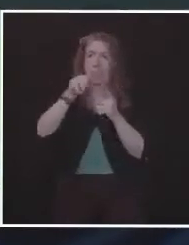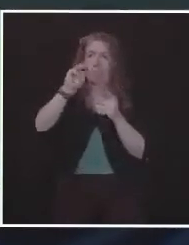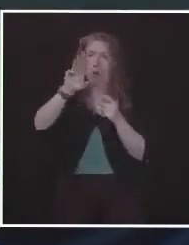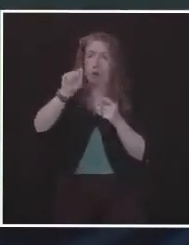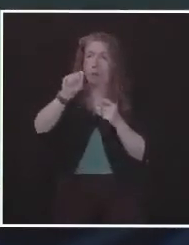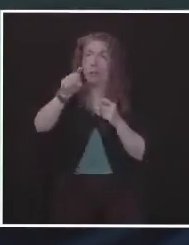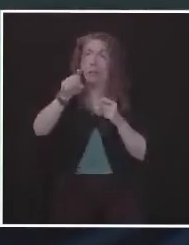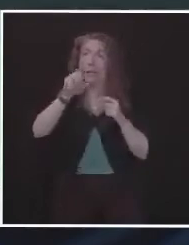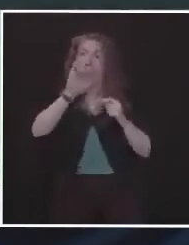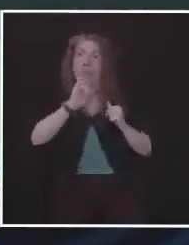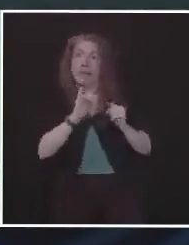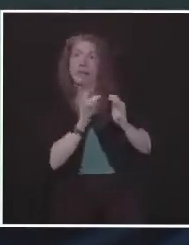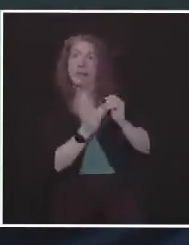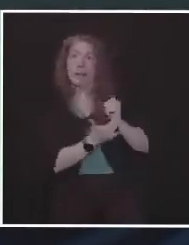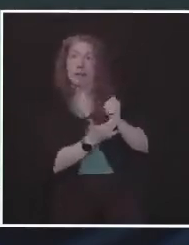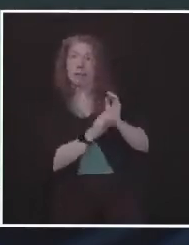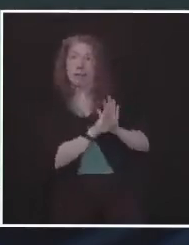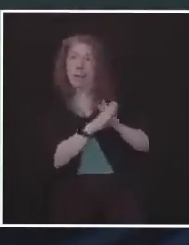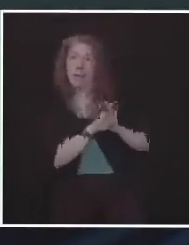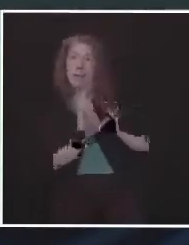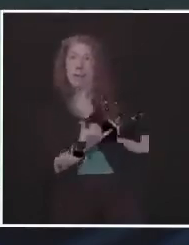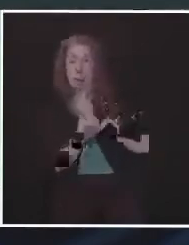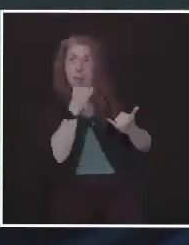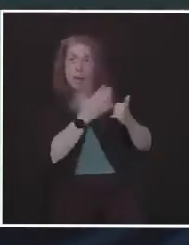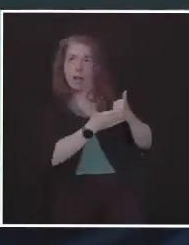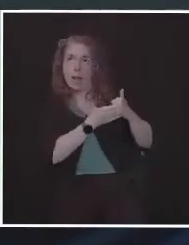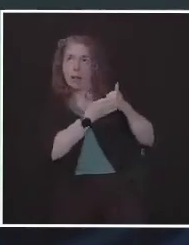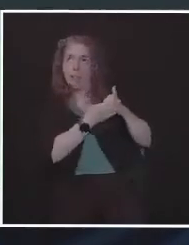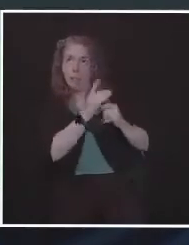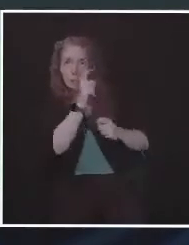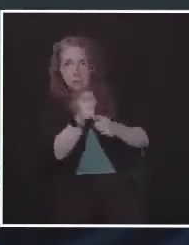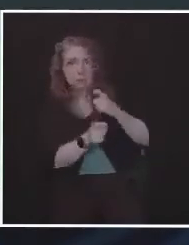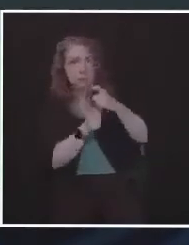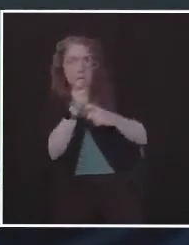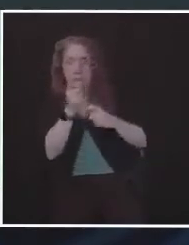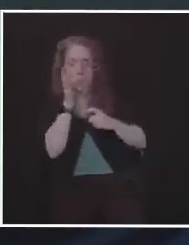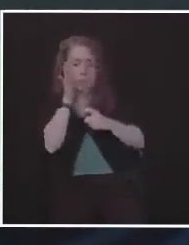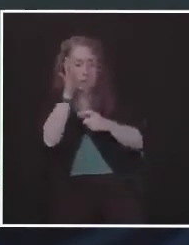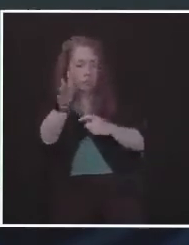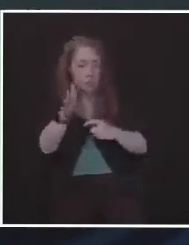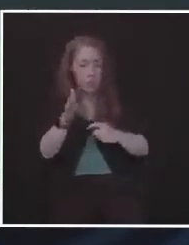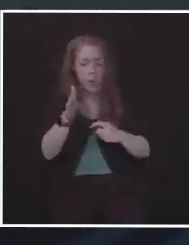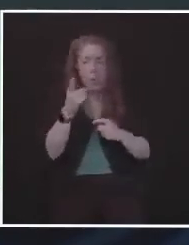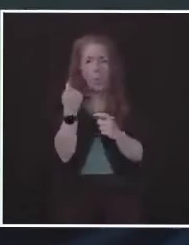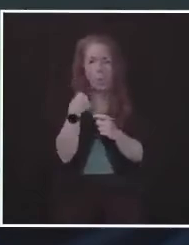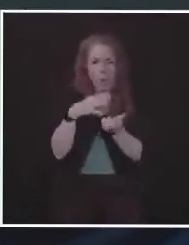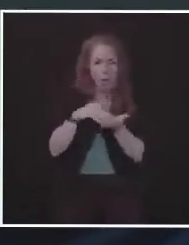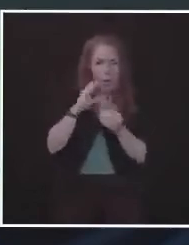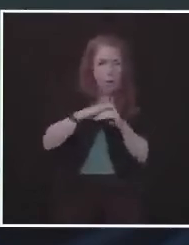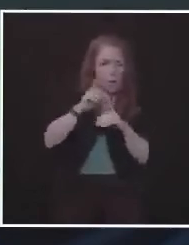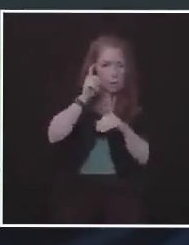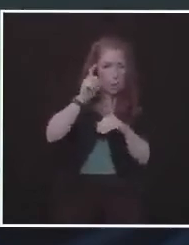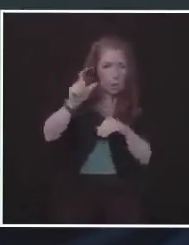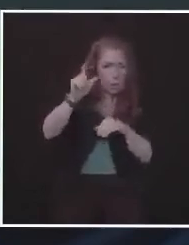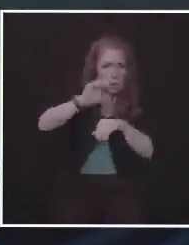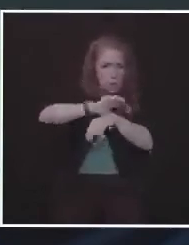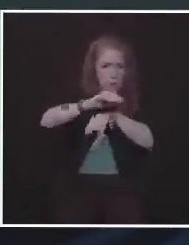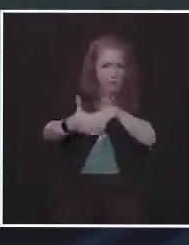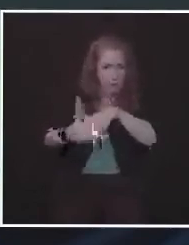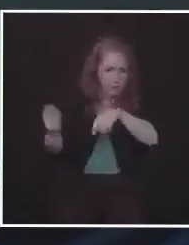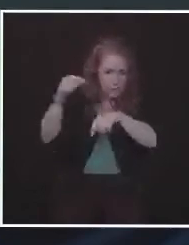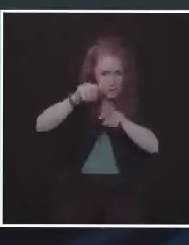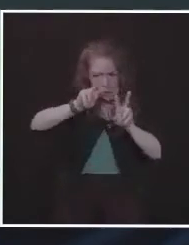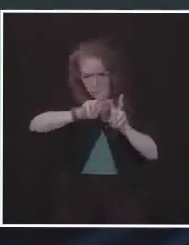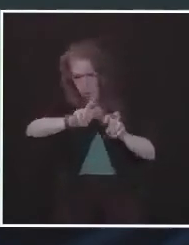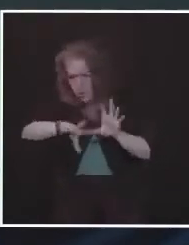we learn when we're on the lunar surface? That's going to help us learn what we do when we're on Mars. And then all of that fed